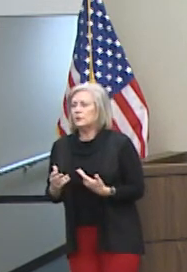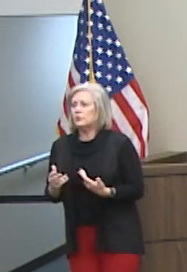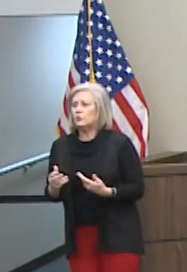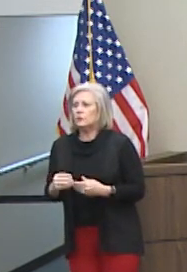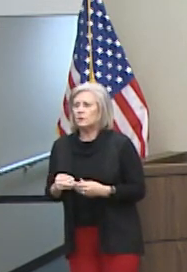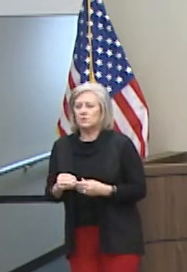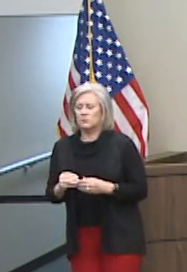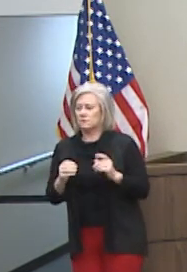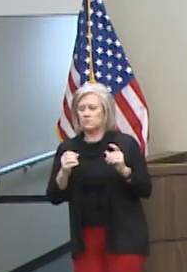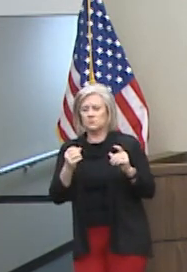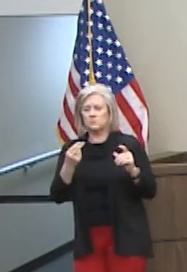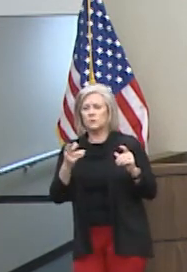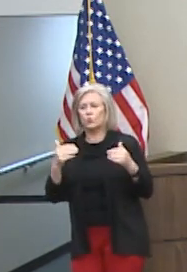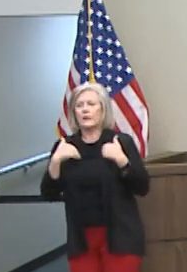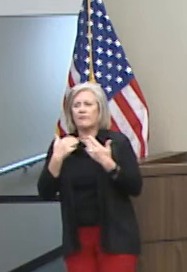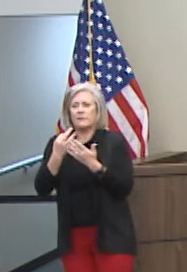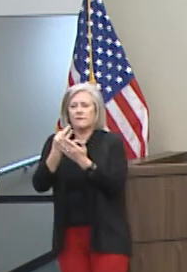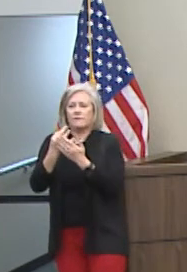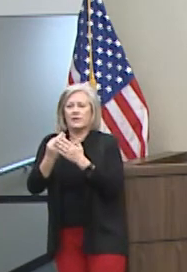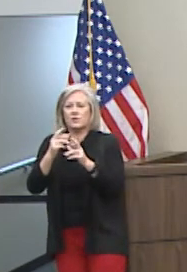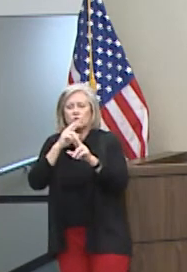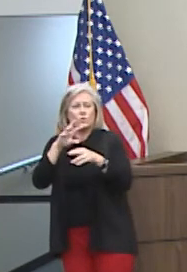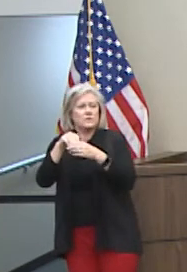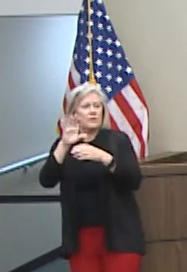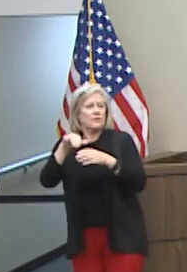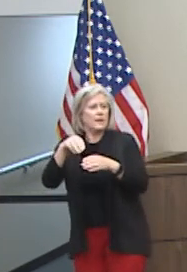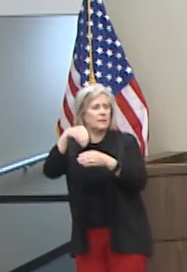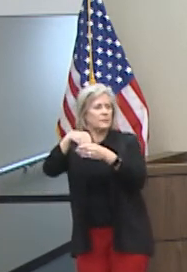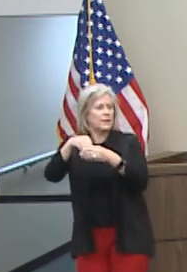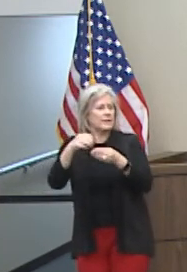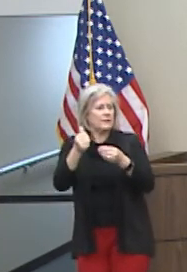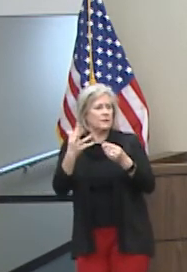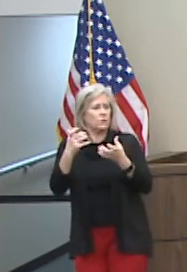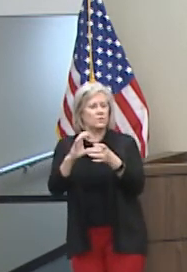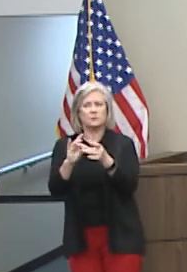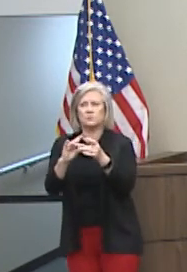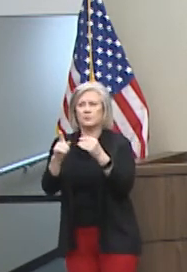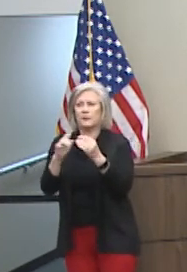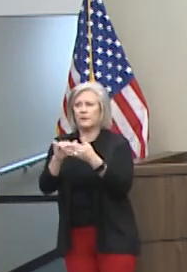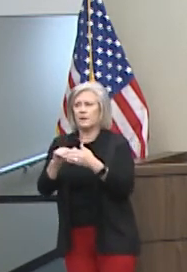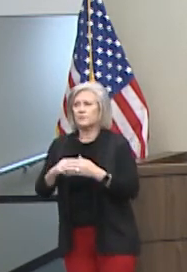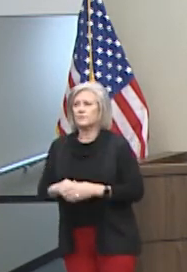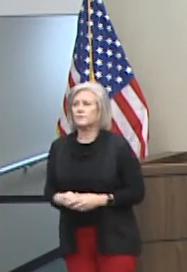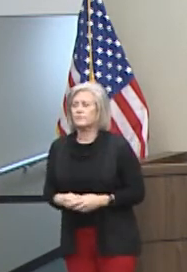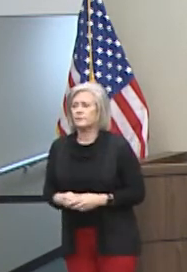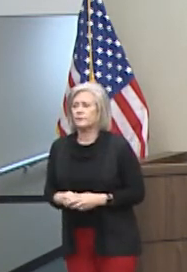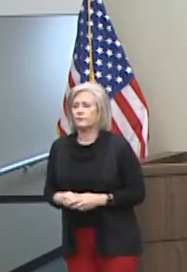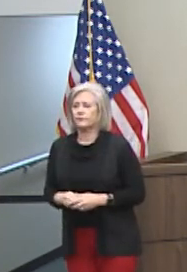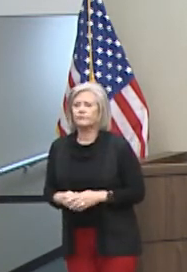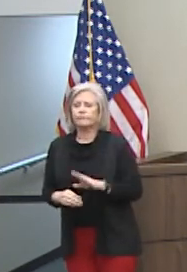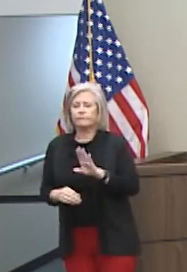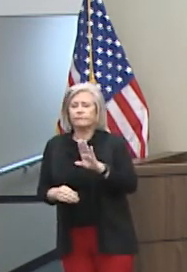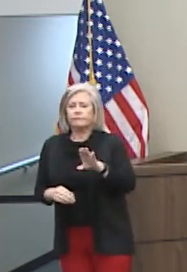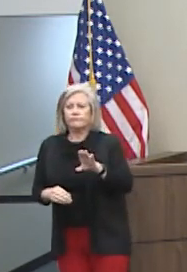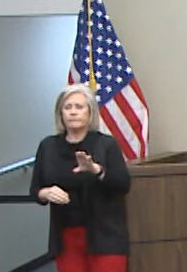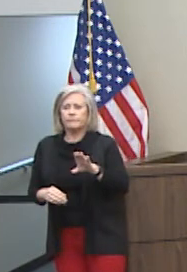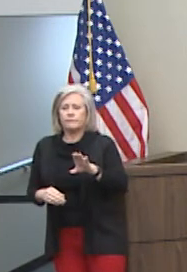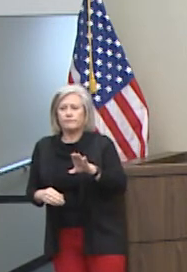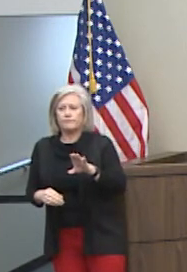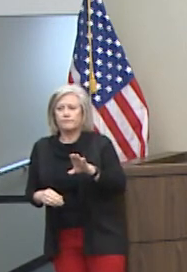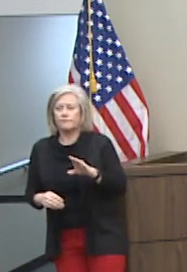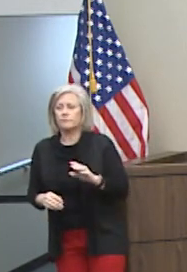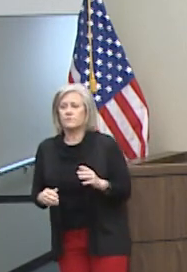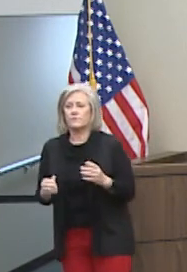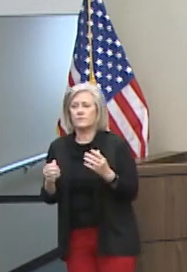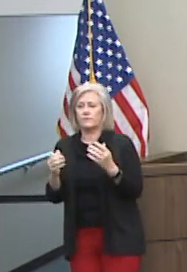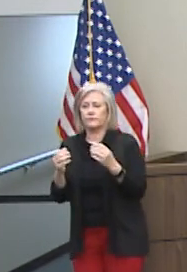Cheryl, the financial report is in the packet. Is there anything you need to highlight in there? Okay. We're going to pass a presentation this